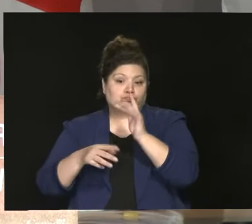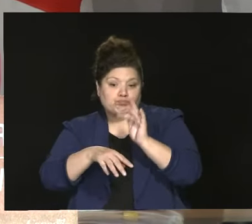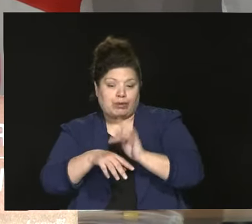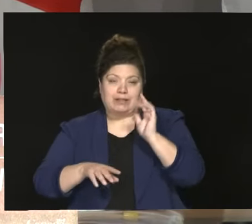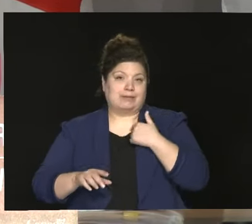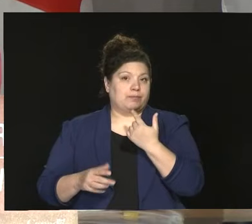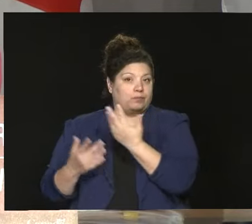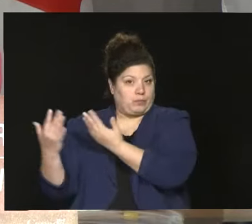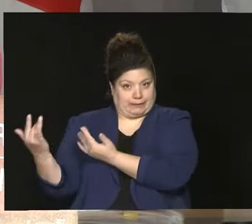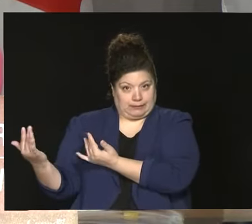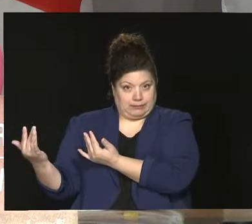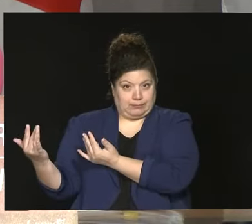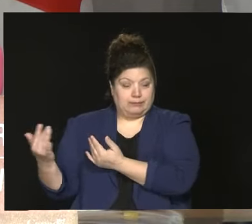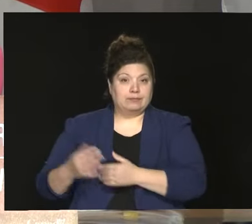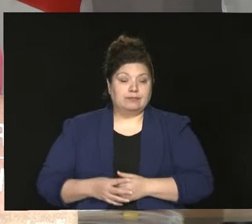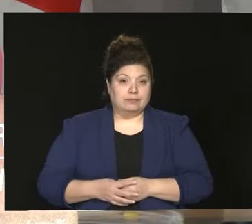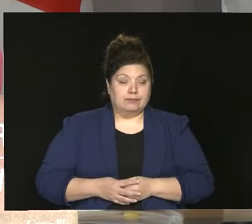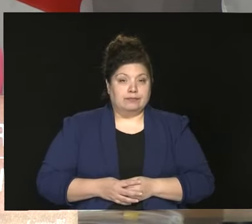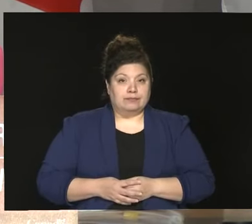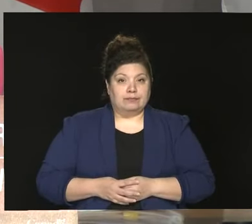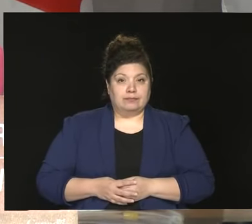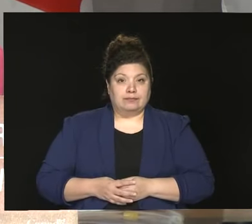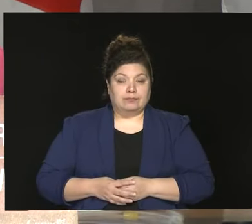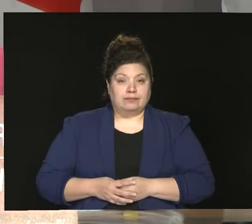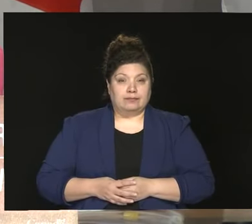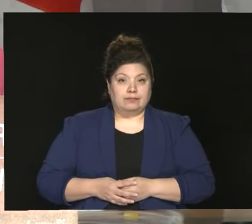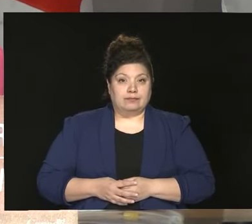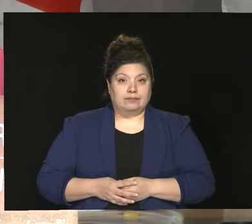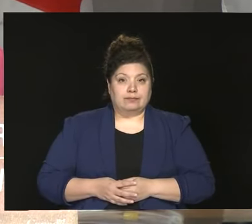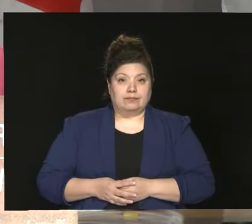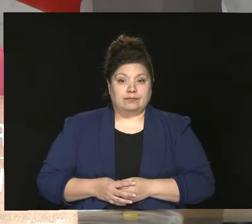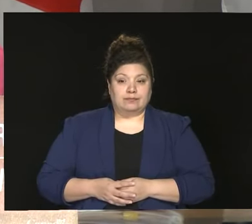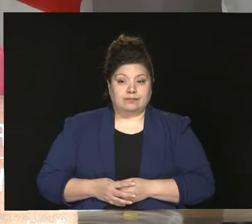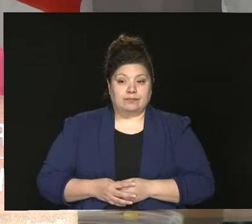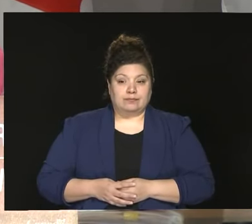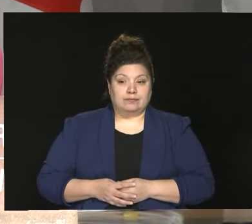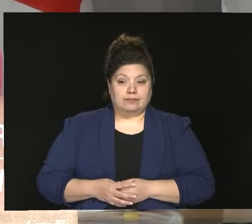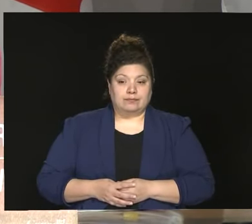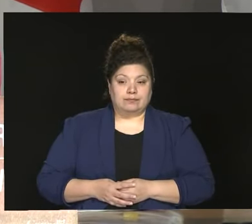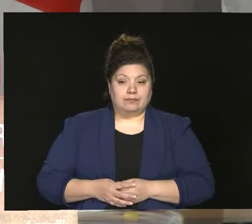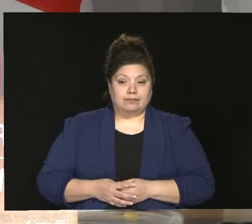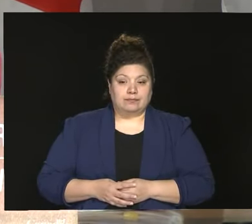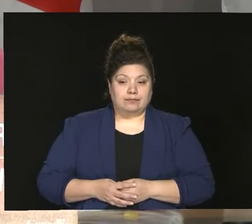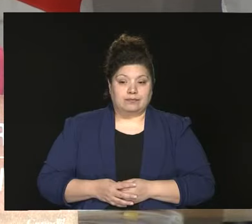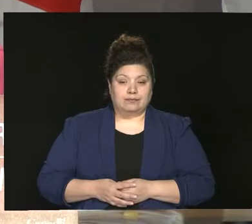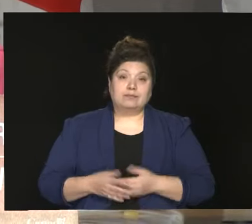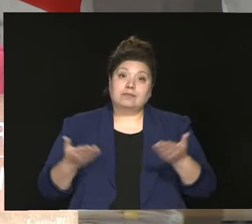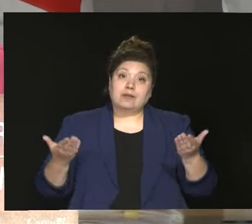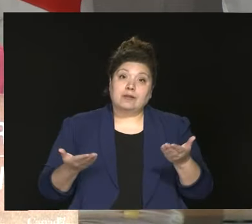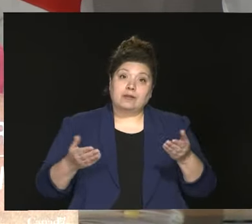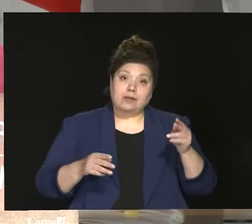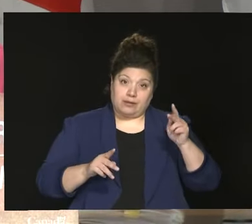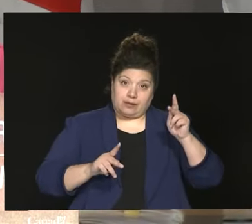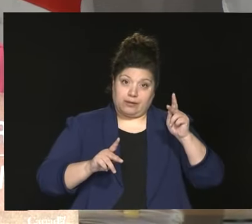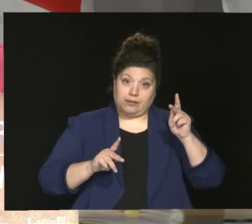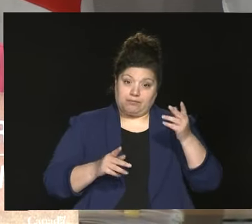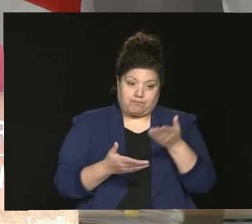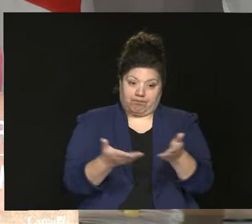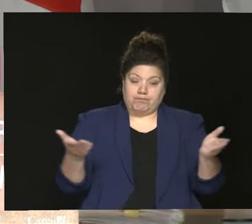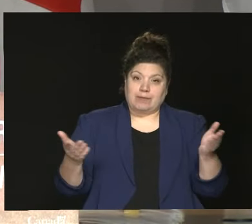approaches, and also keep ensuring that our public is engaged. So those are the kind of areas that